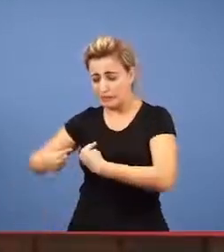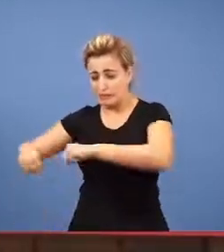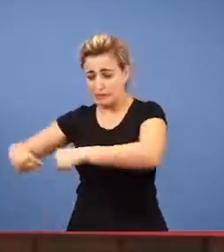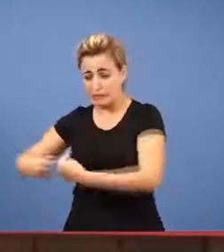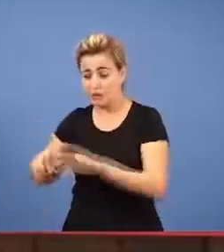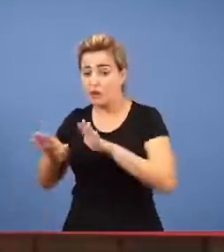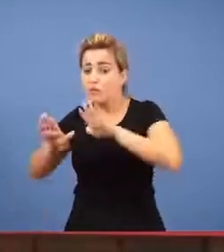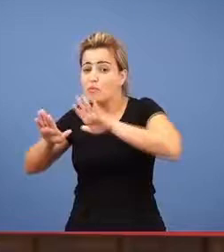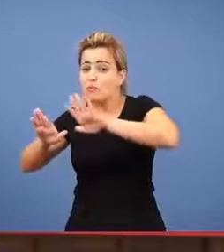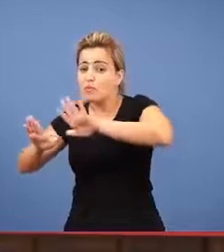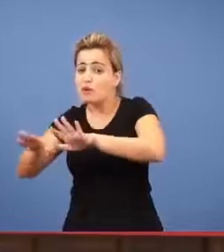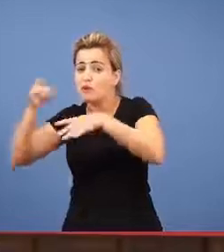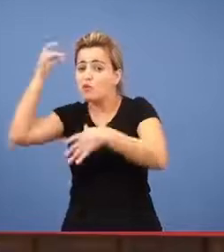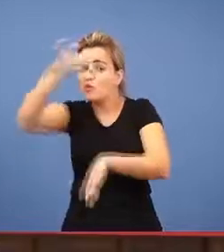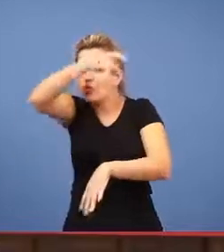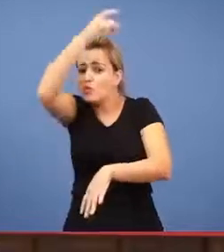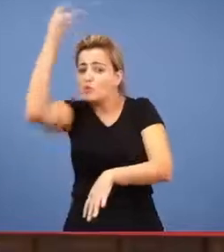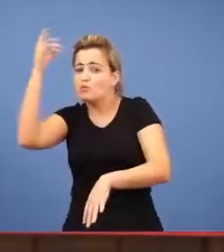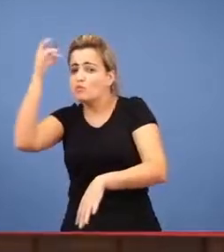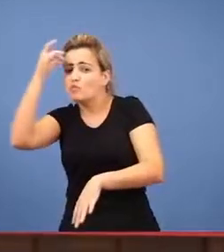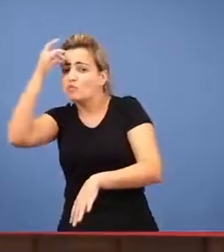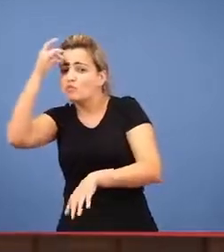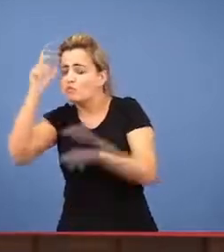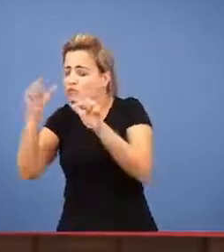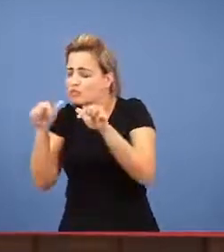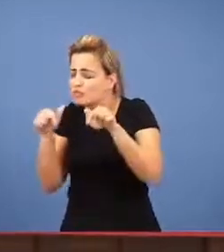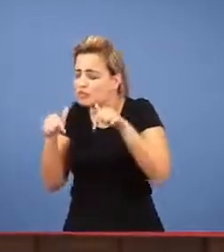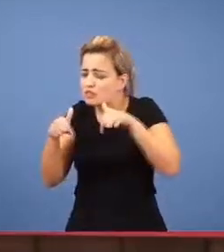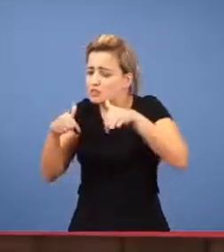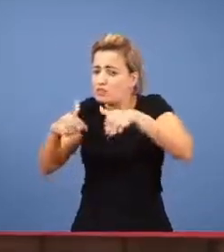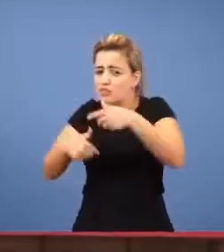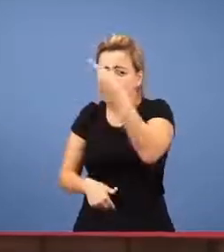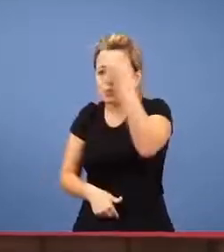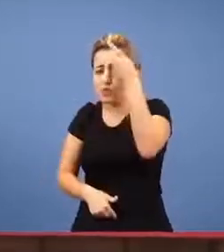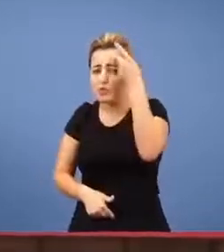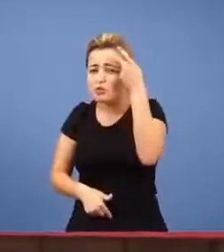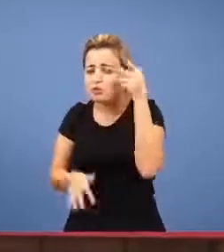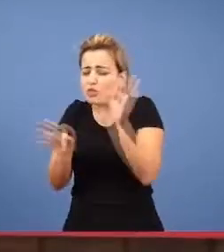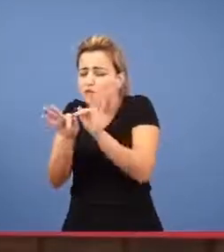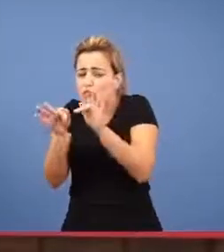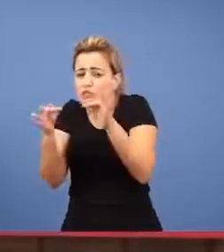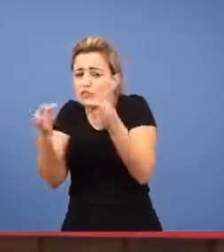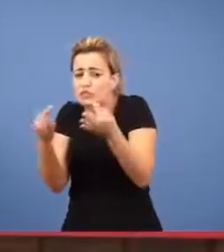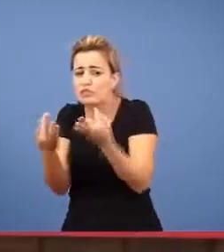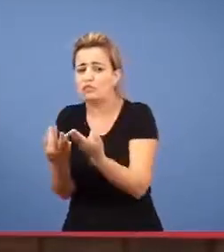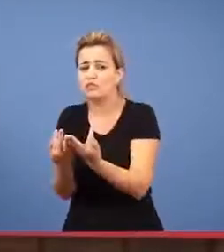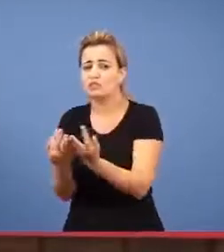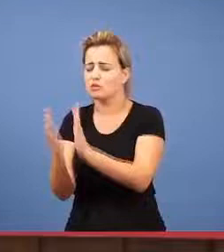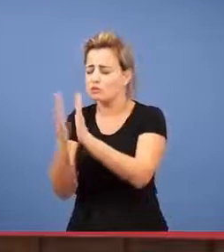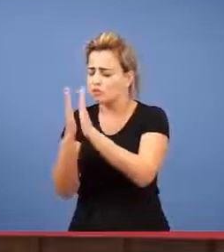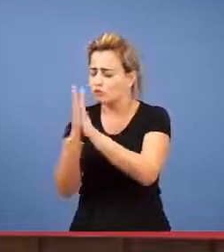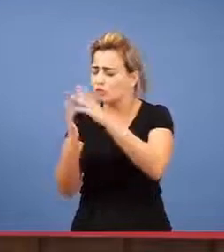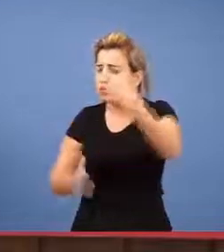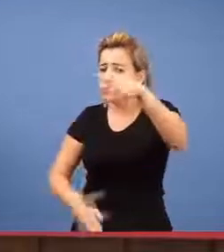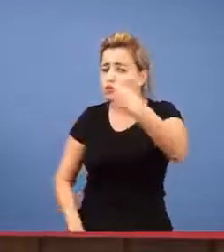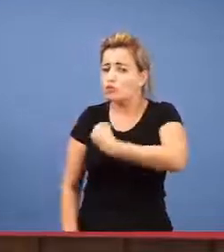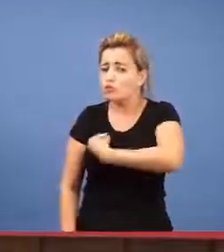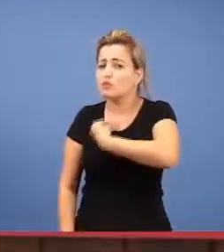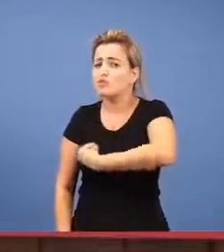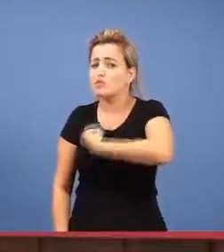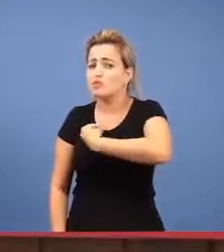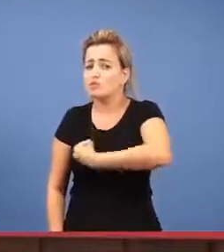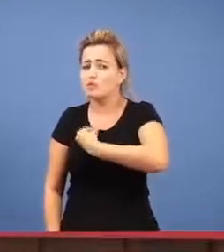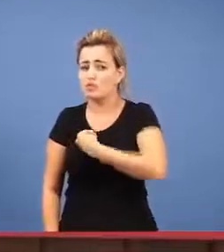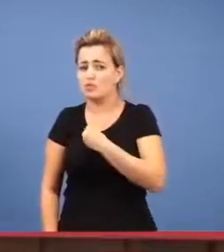it. It's the Holy Spirit that is dictating to that person, humble person, simple person. He's praying for your life.